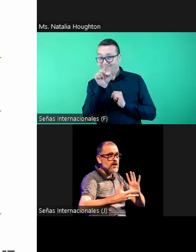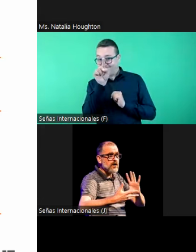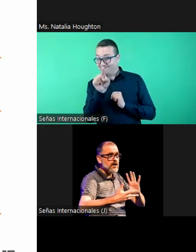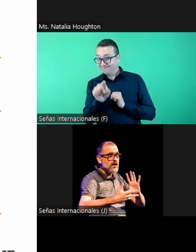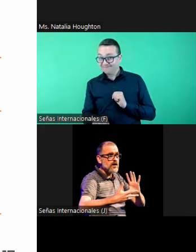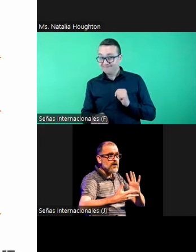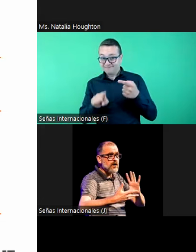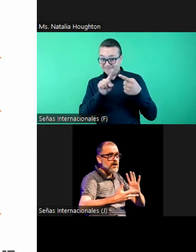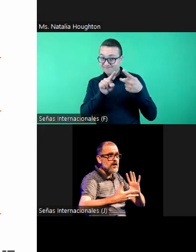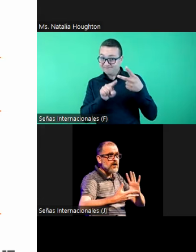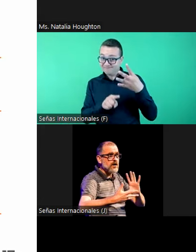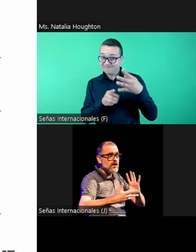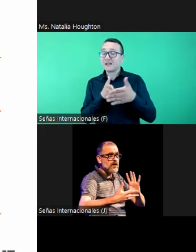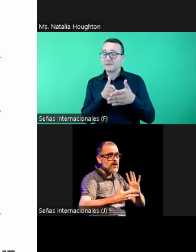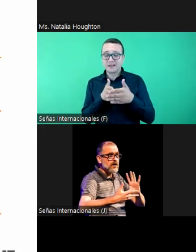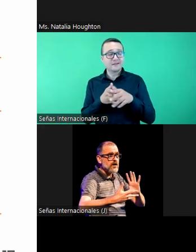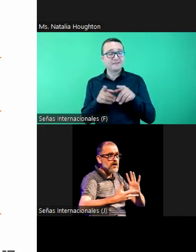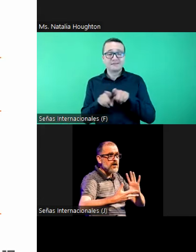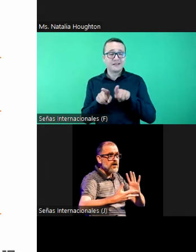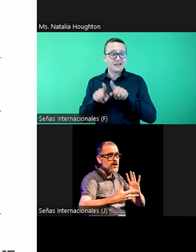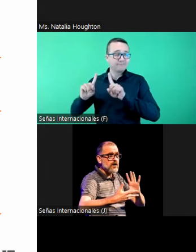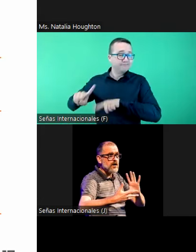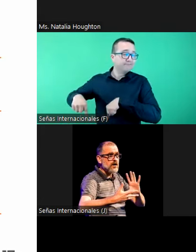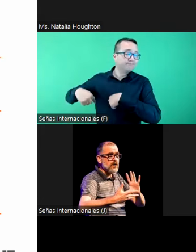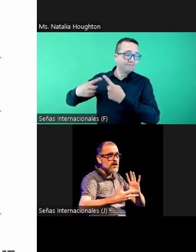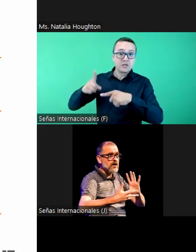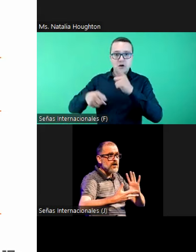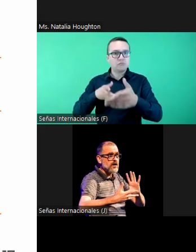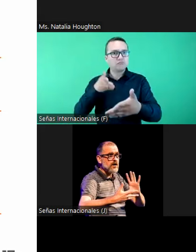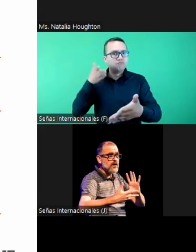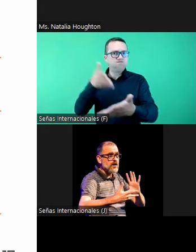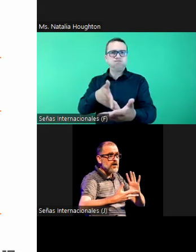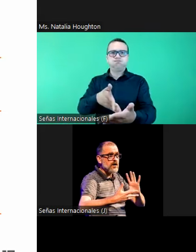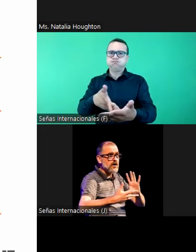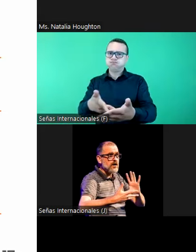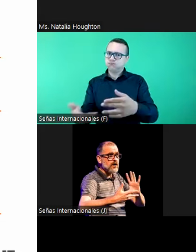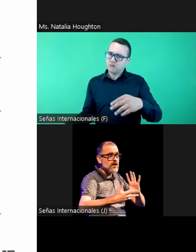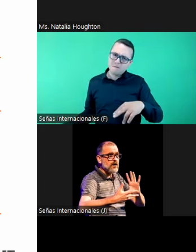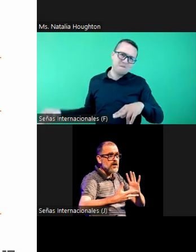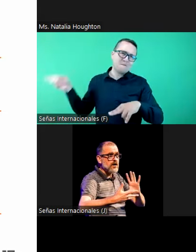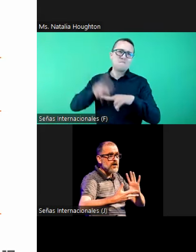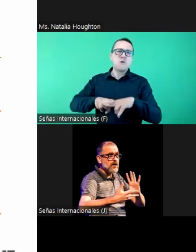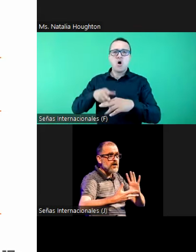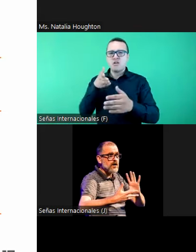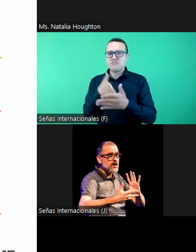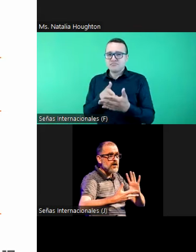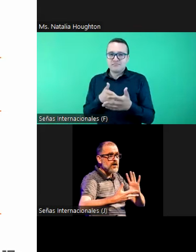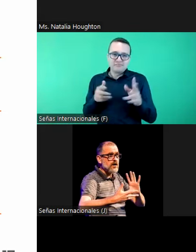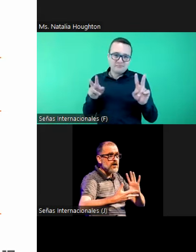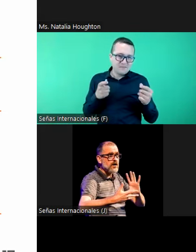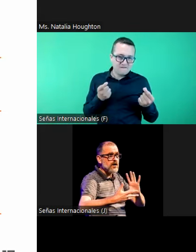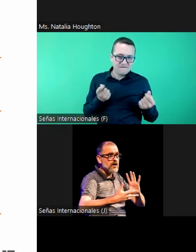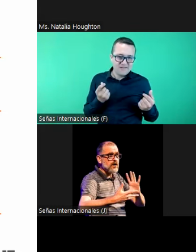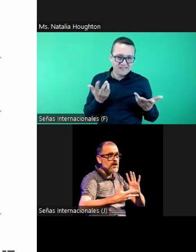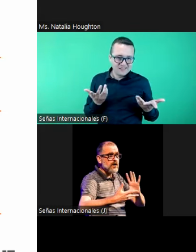point out here that these barriers continue a long time.